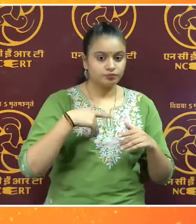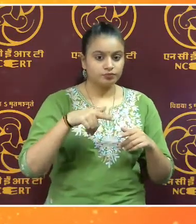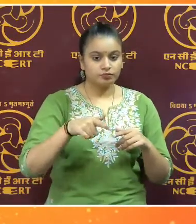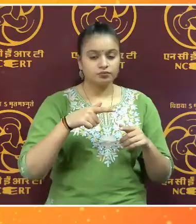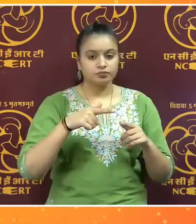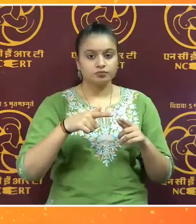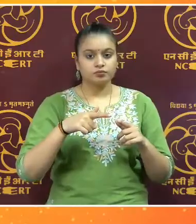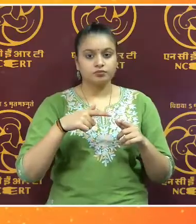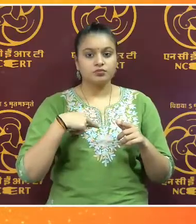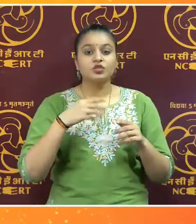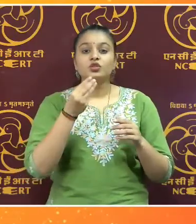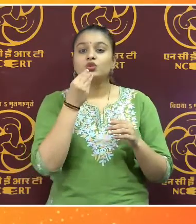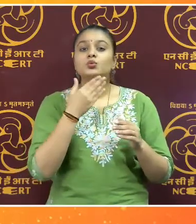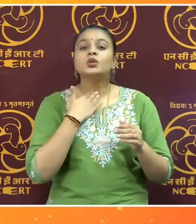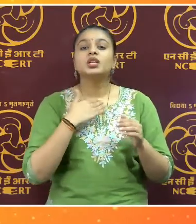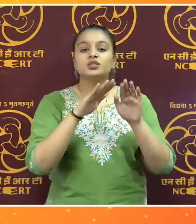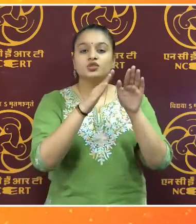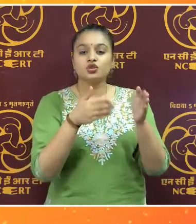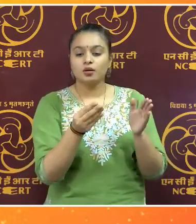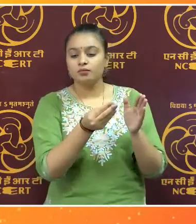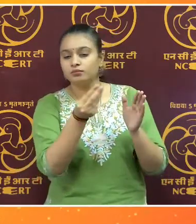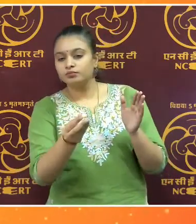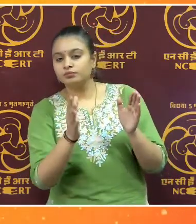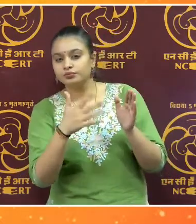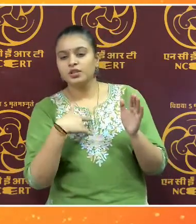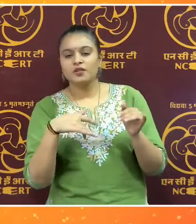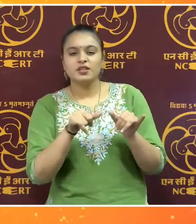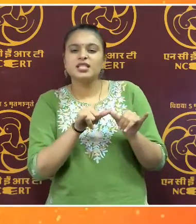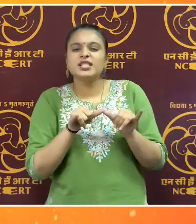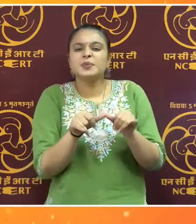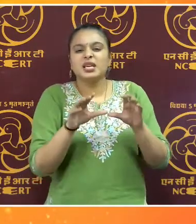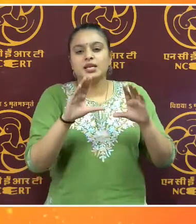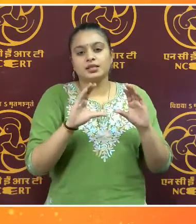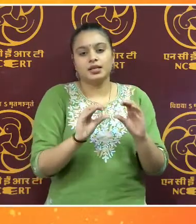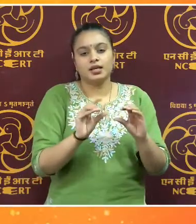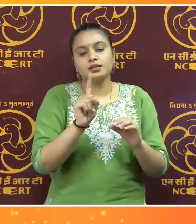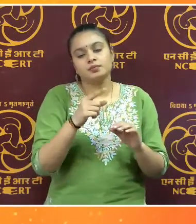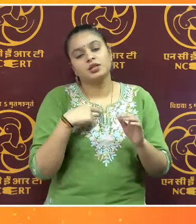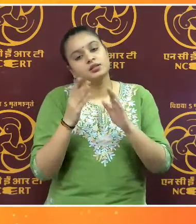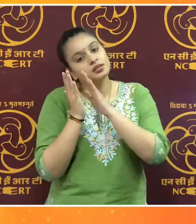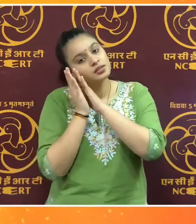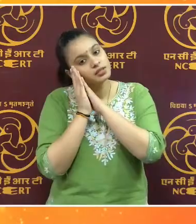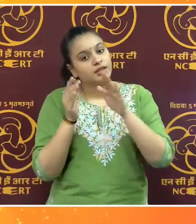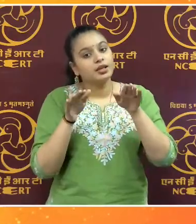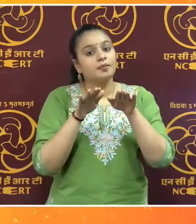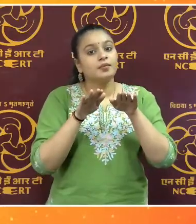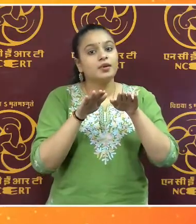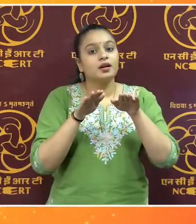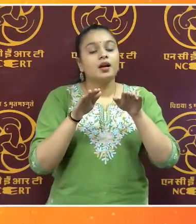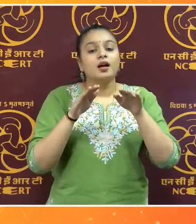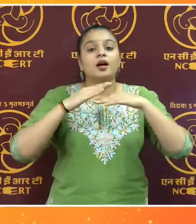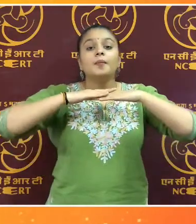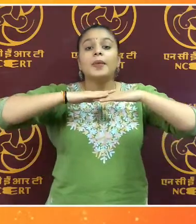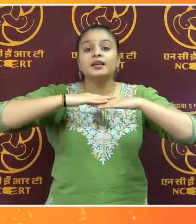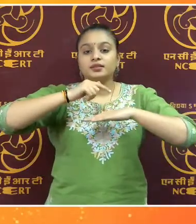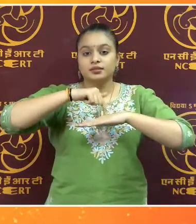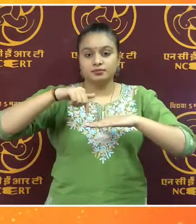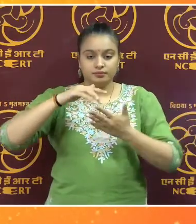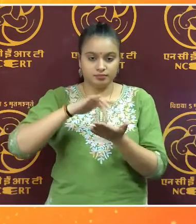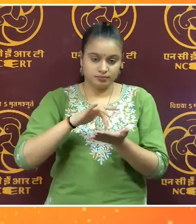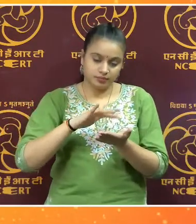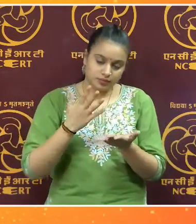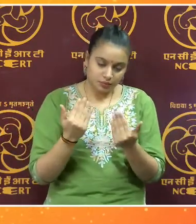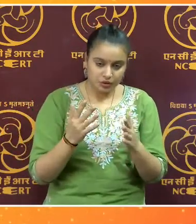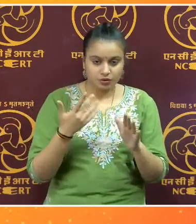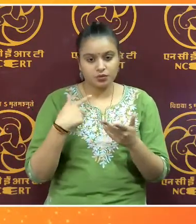Juman's sweet shop, although there is no much space, but you can sleep in the balcony. Oh, it's okay, don't worry.